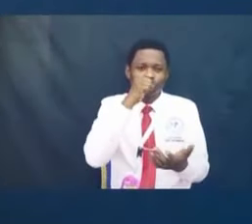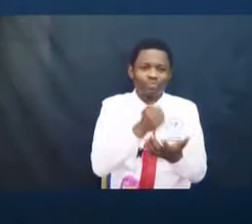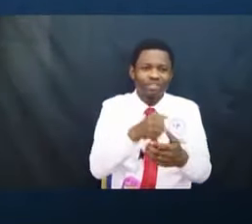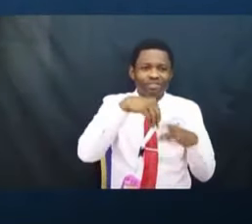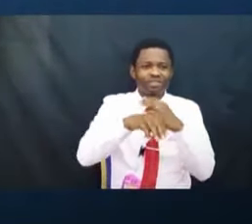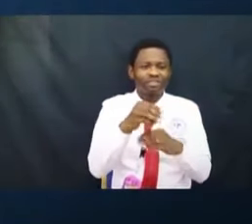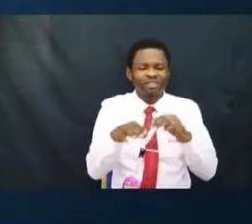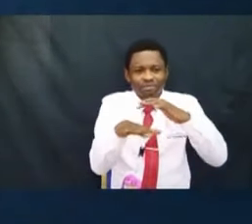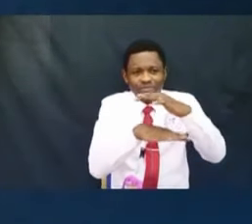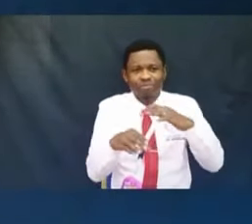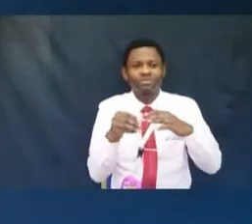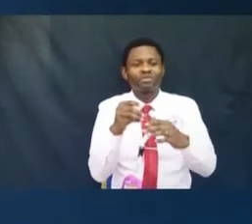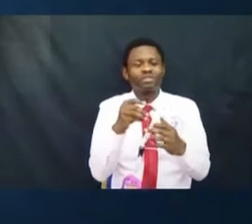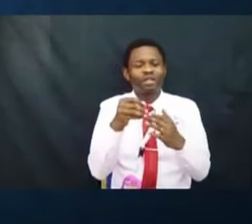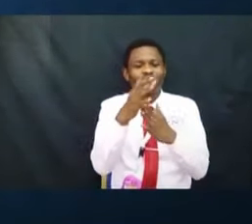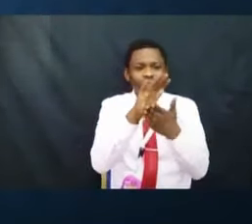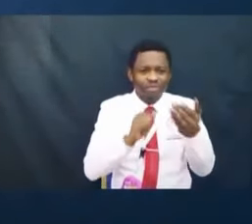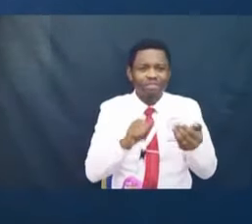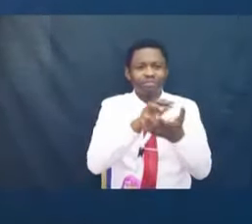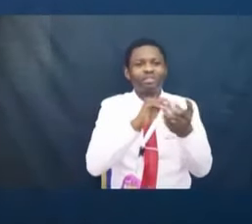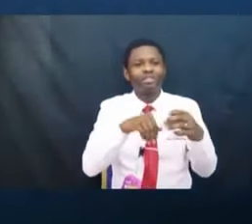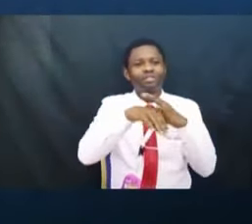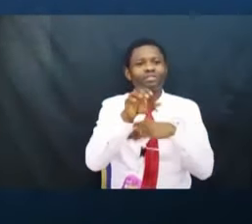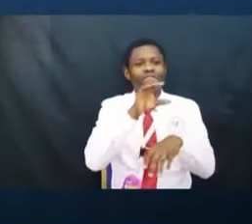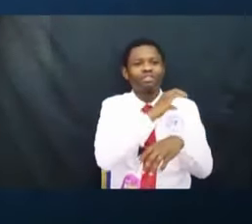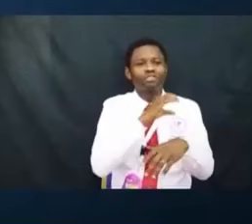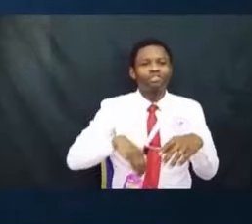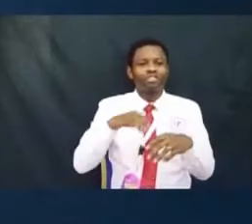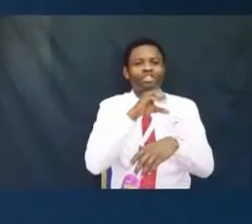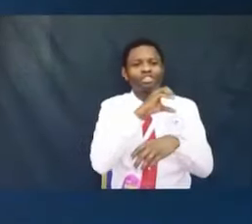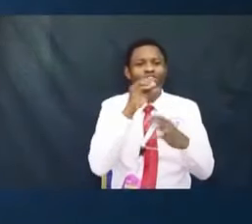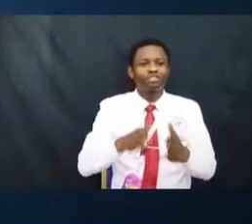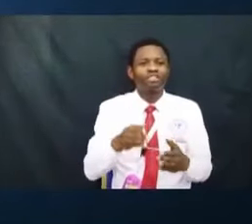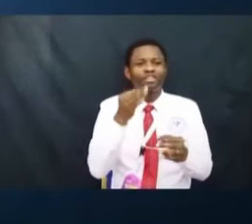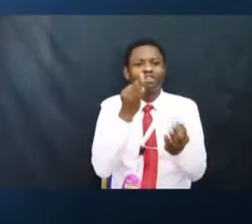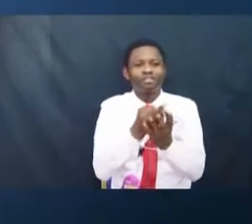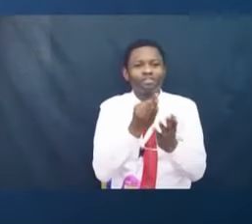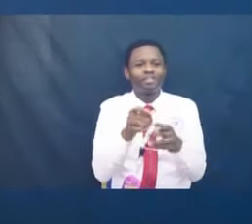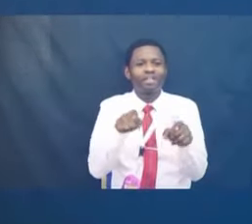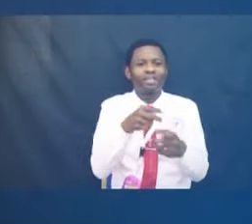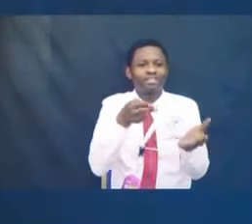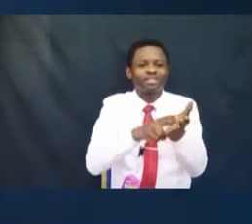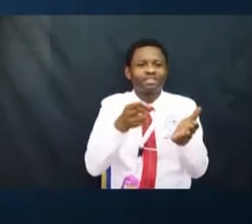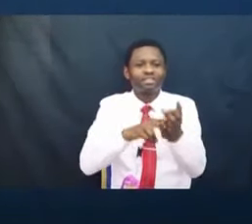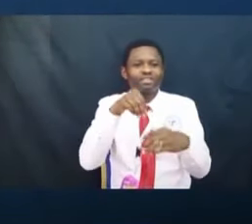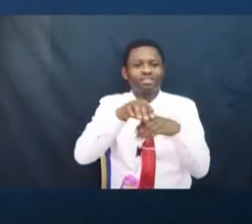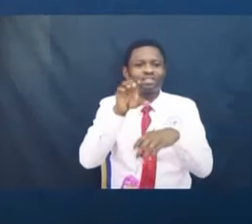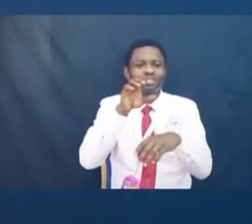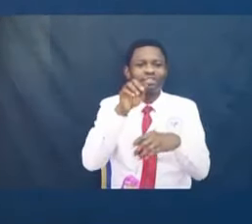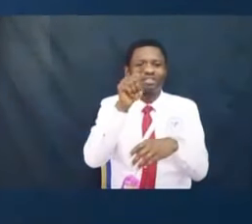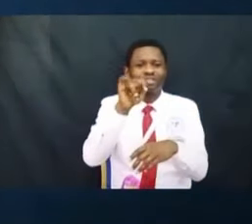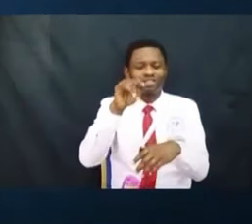Christian faith as contained in the tenets of the Church of Pentecost? So I don't expect